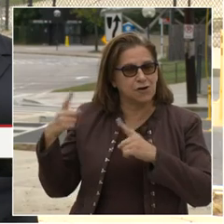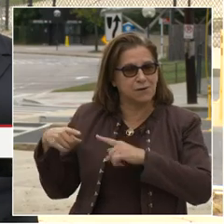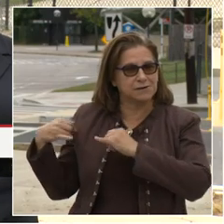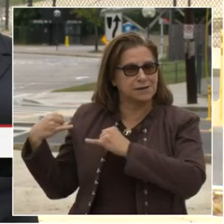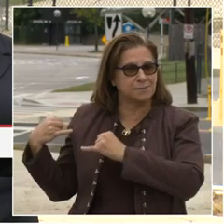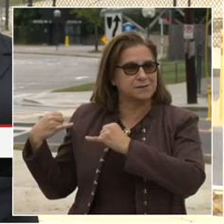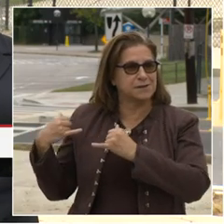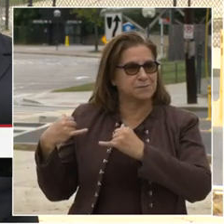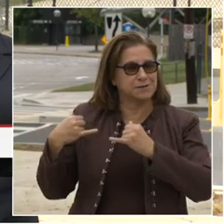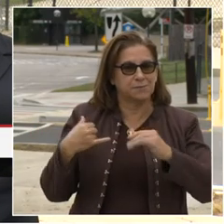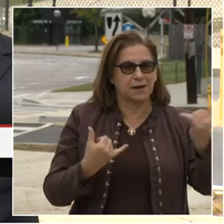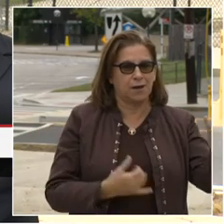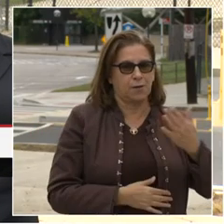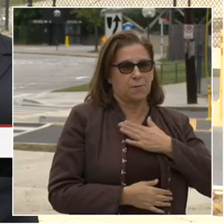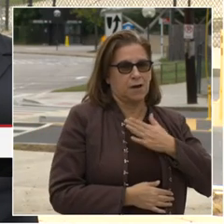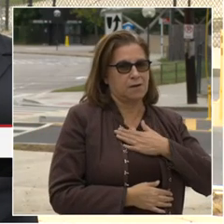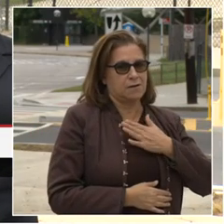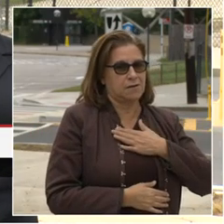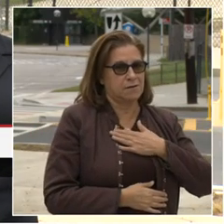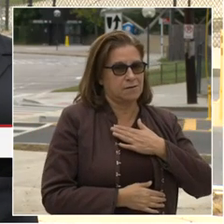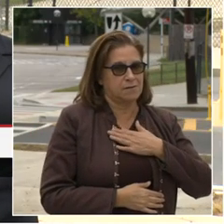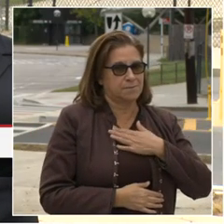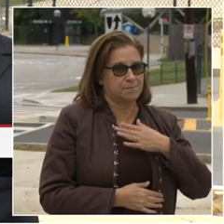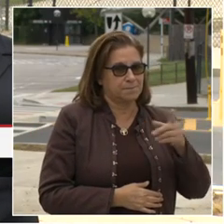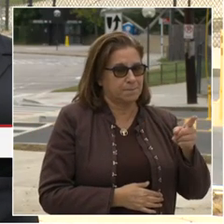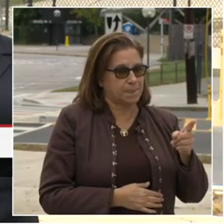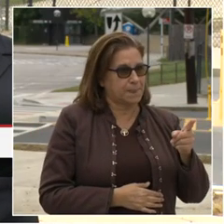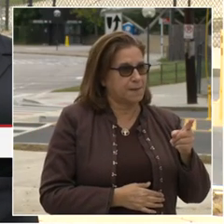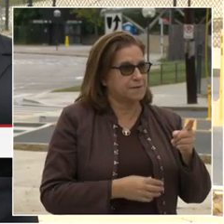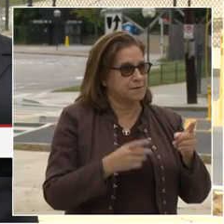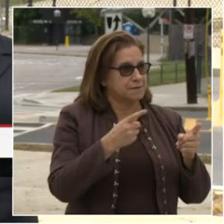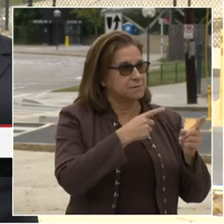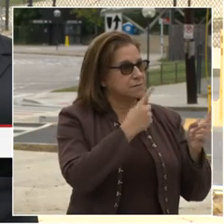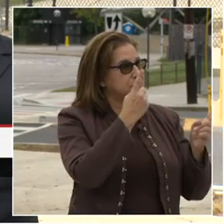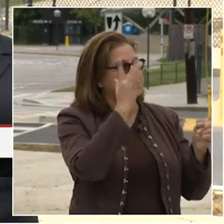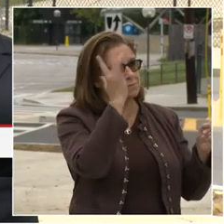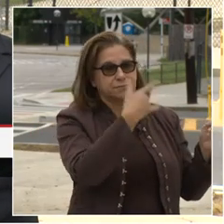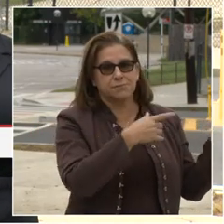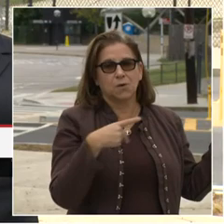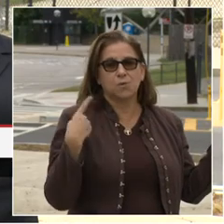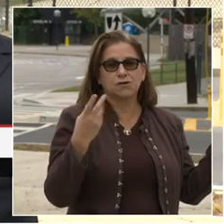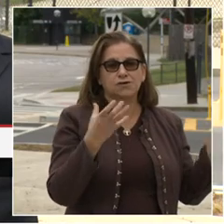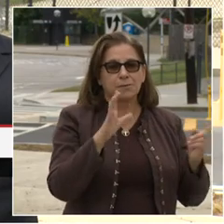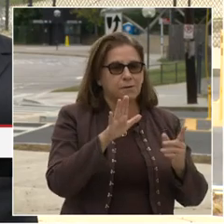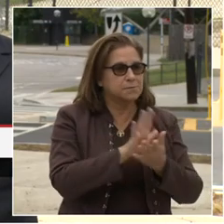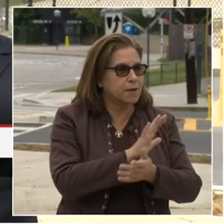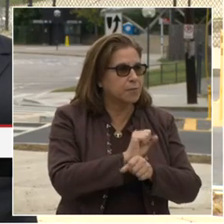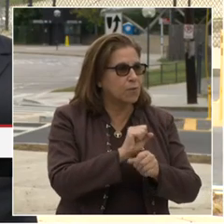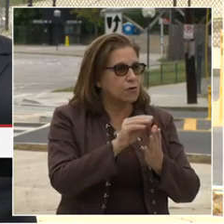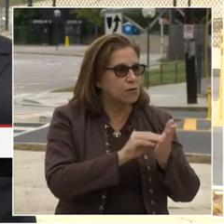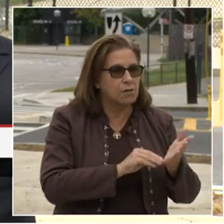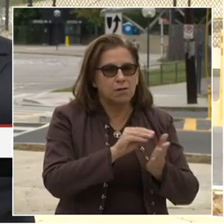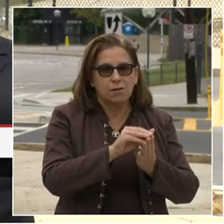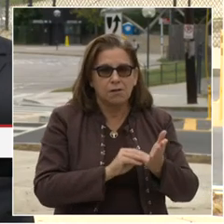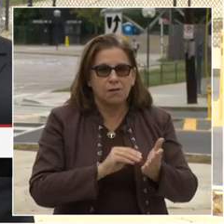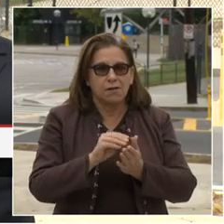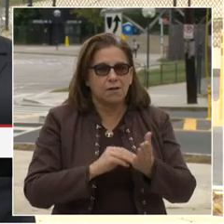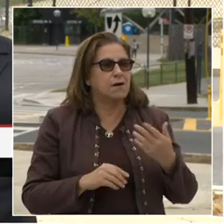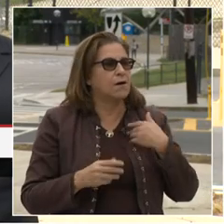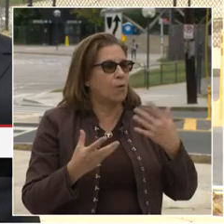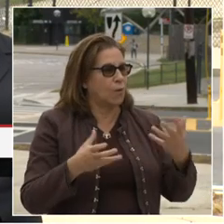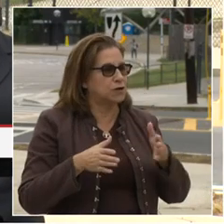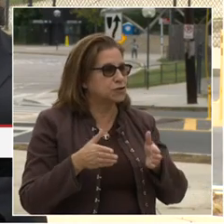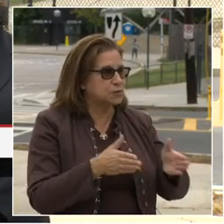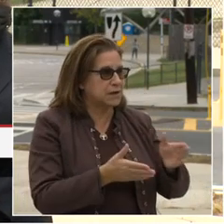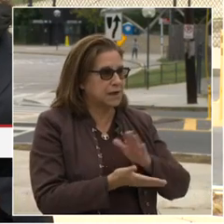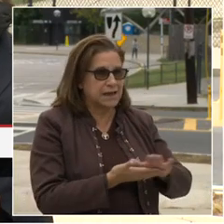requesting residents to do street cleaning is one of the issues that has hampered a lot of the signs being added,